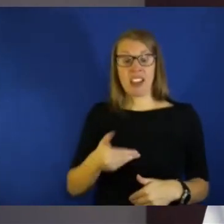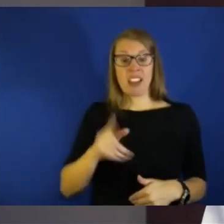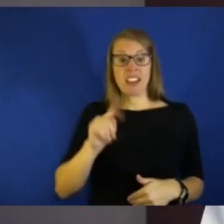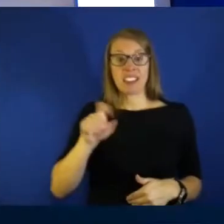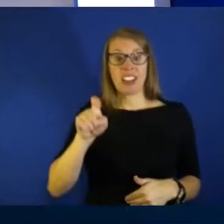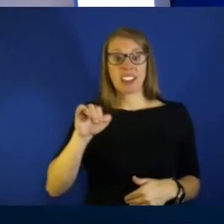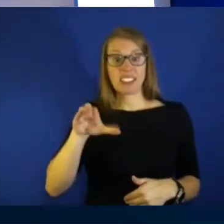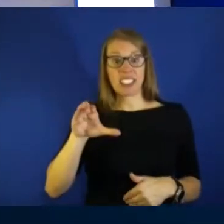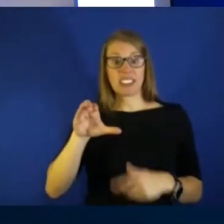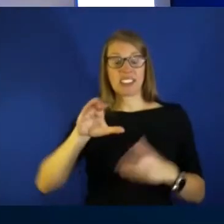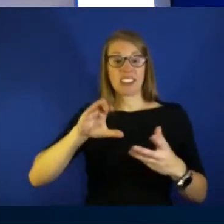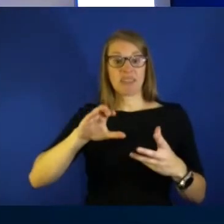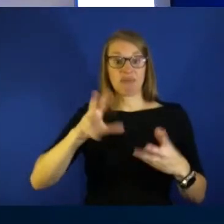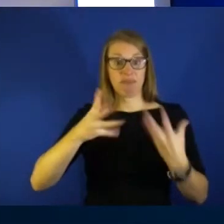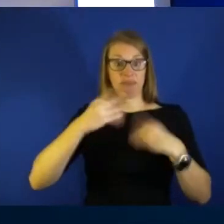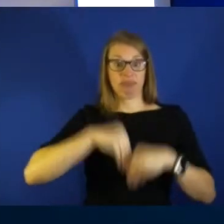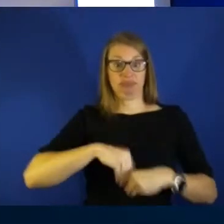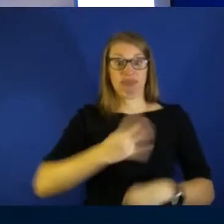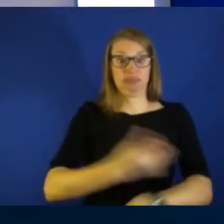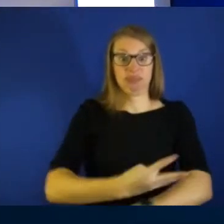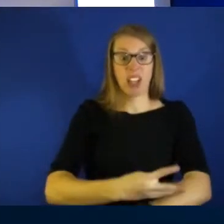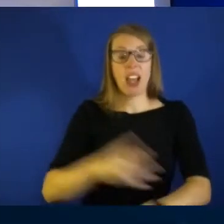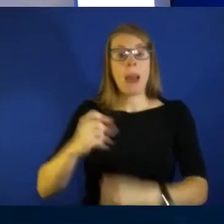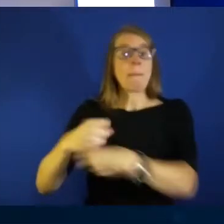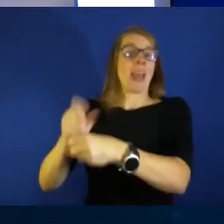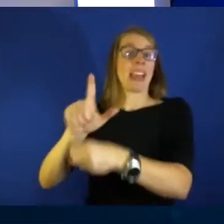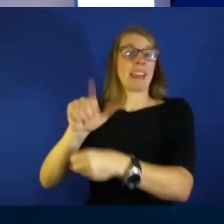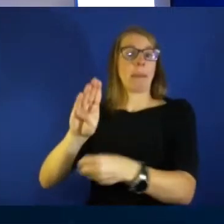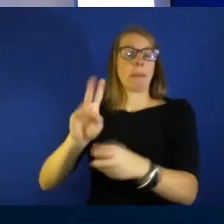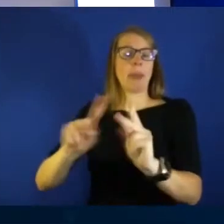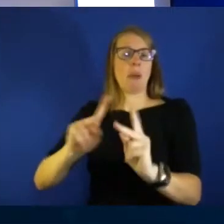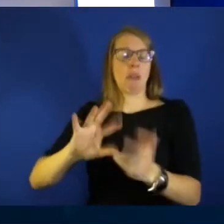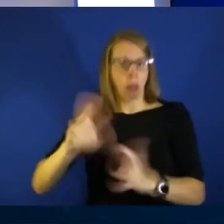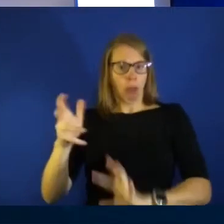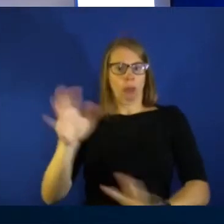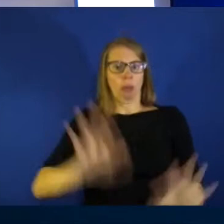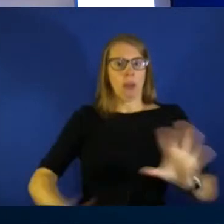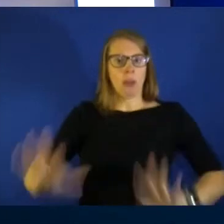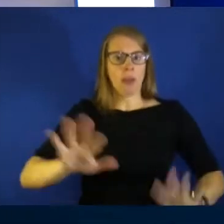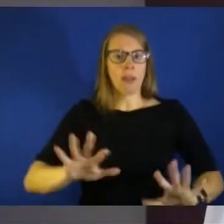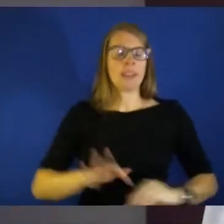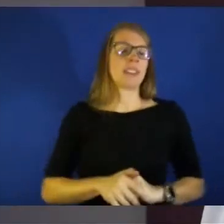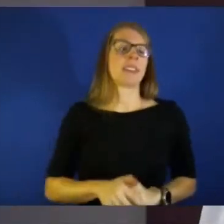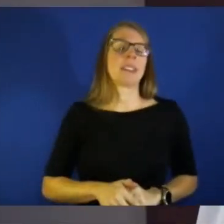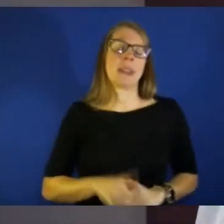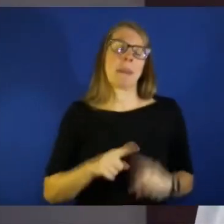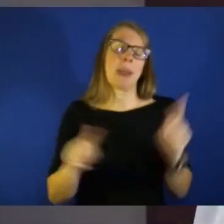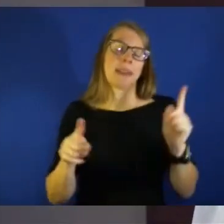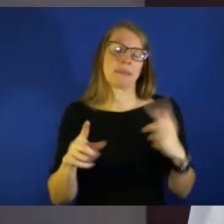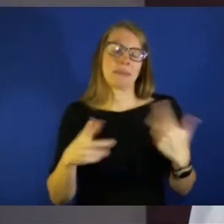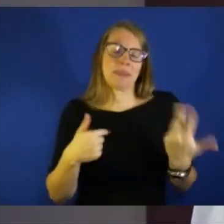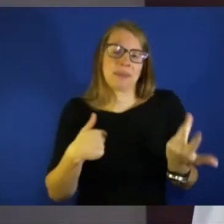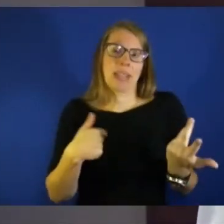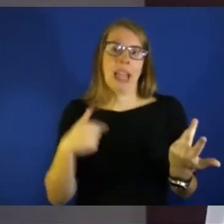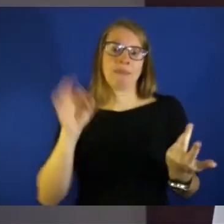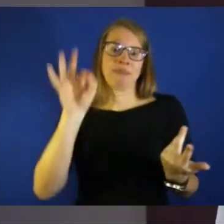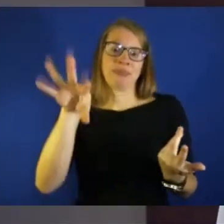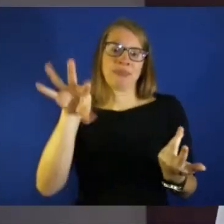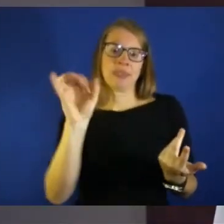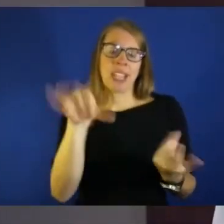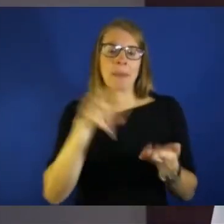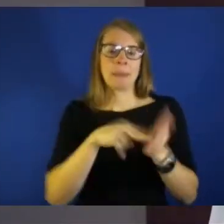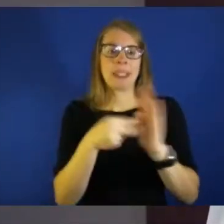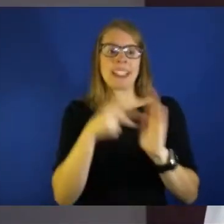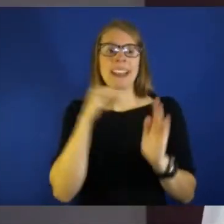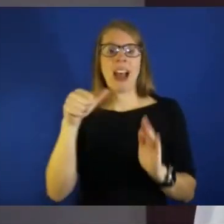that. I think made in a lab throws people. Yeah, that's fair. And my point in saying that is essentially that it is, it's not like plasma